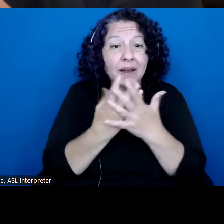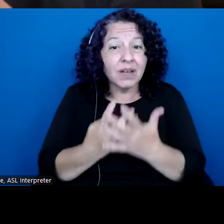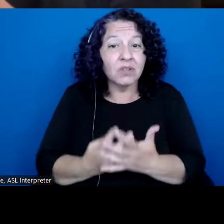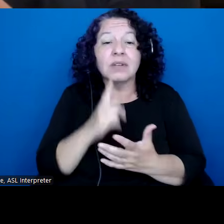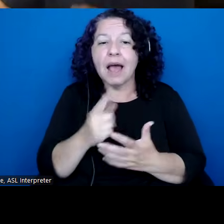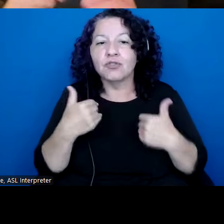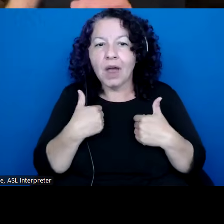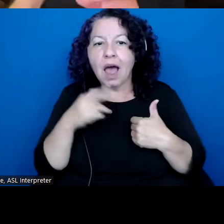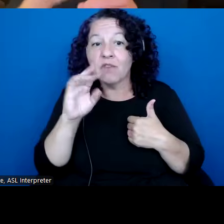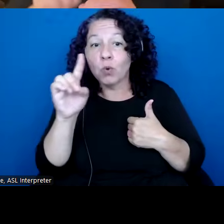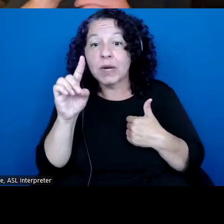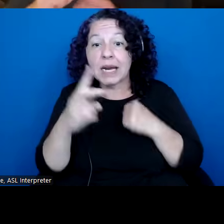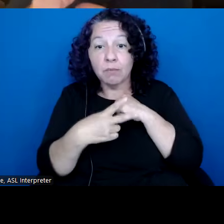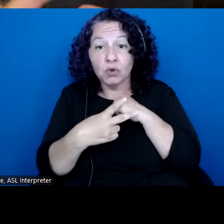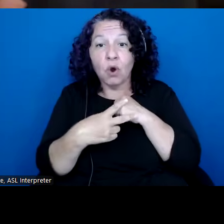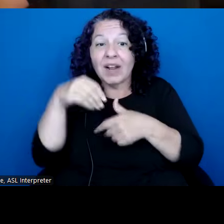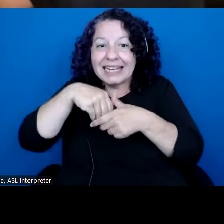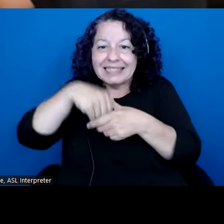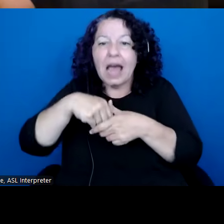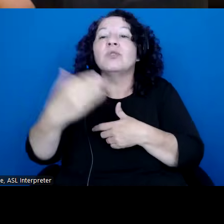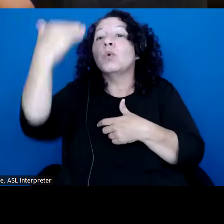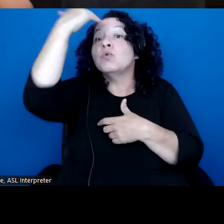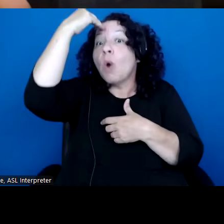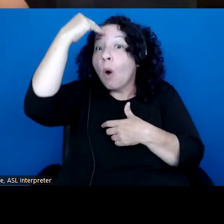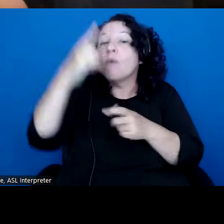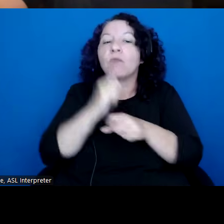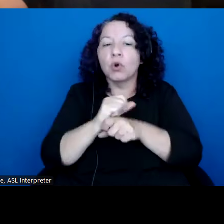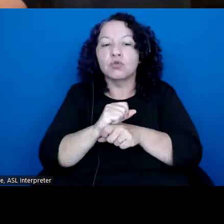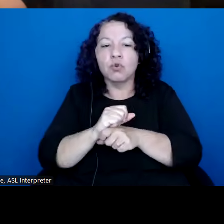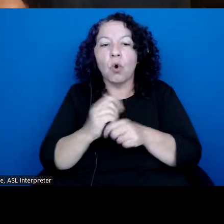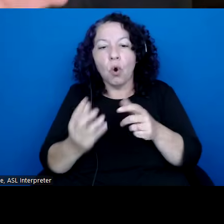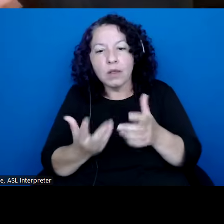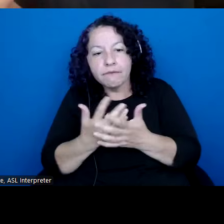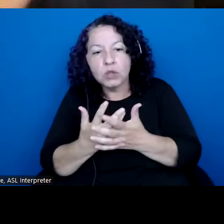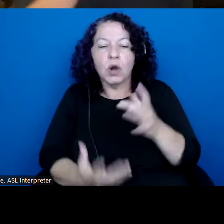on the inside of them. So that we know that they were once attached to the end of one of these reed straws.